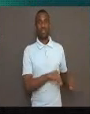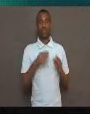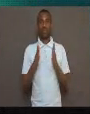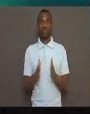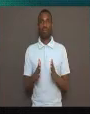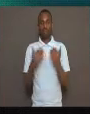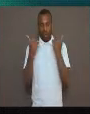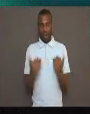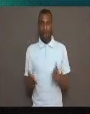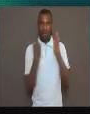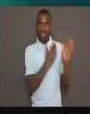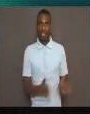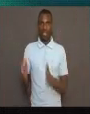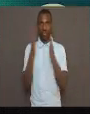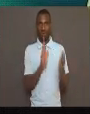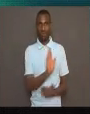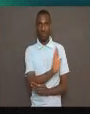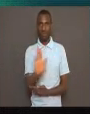Students, let's get ready.